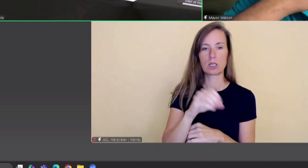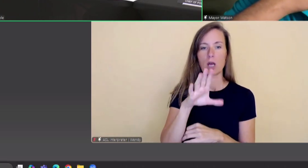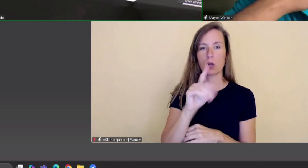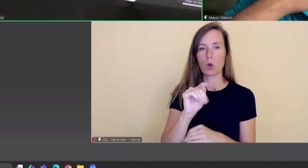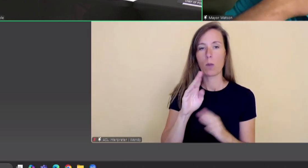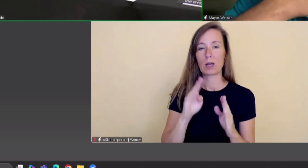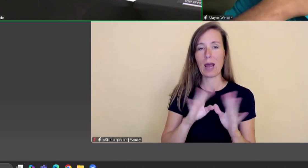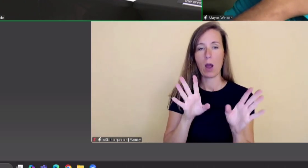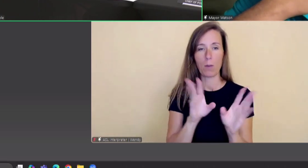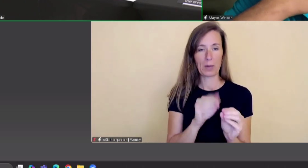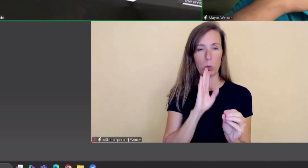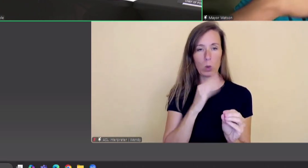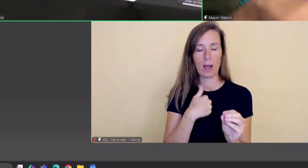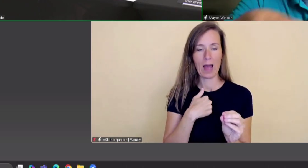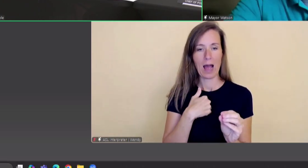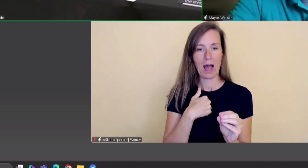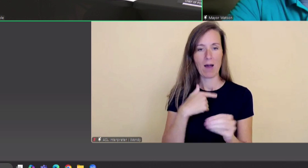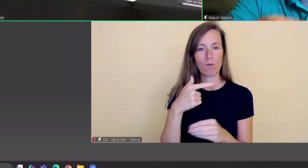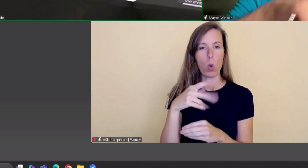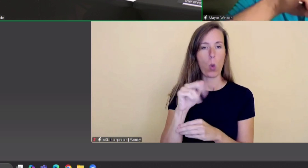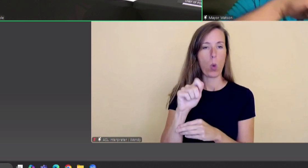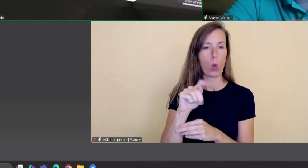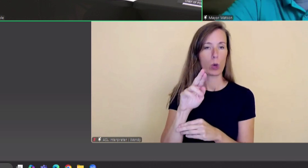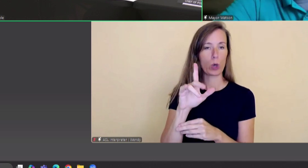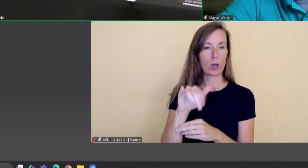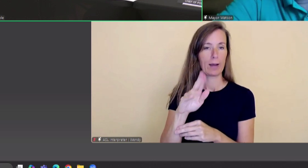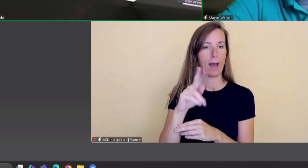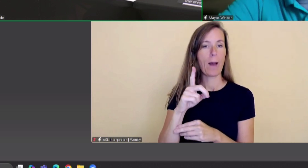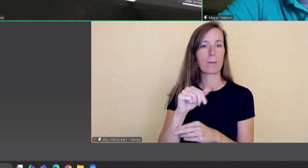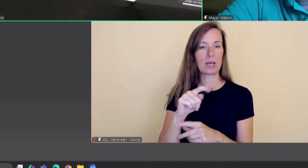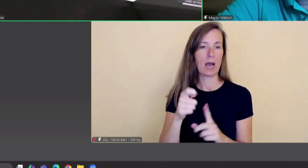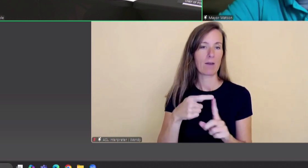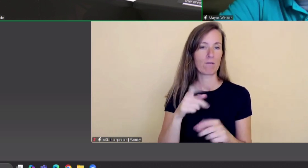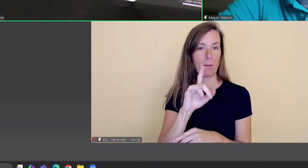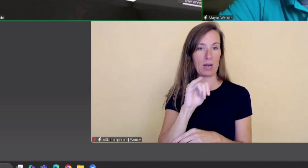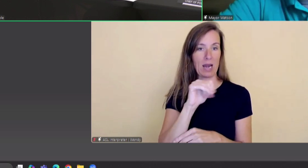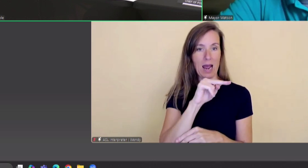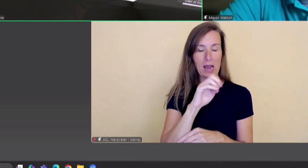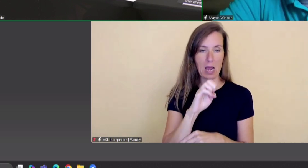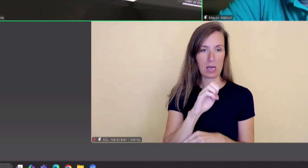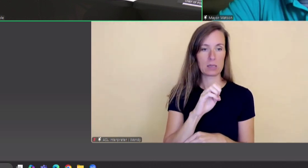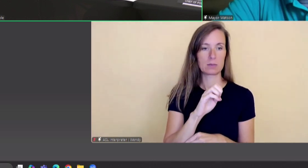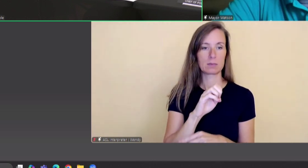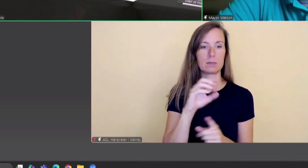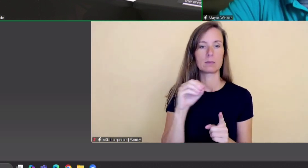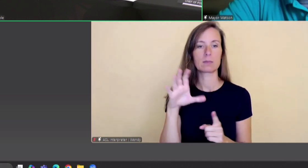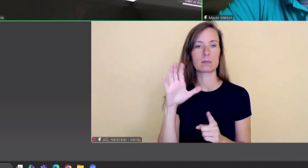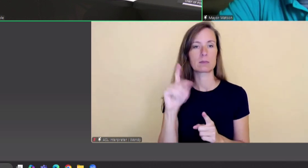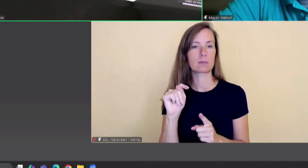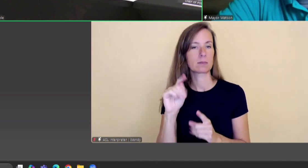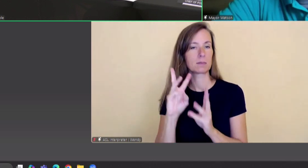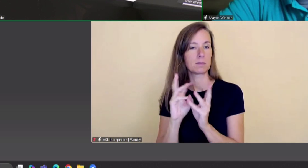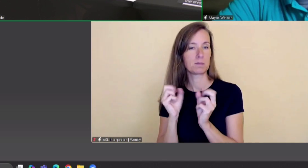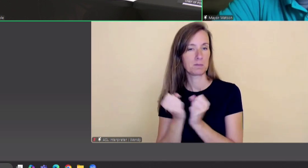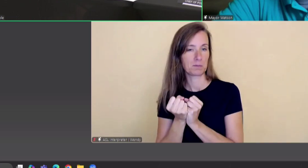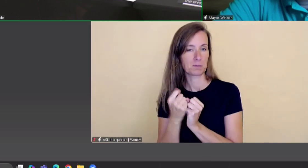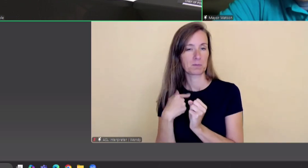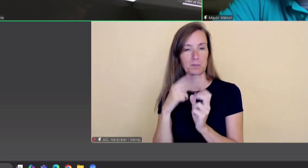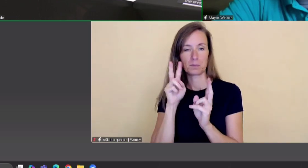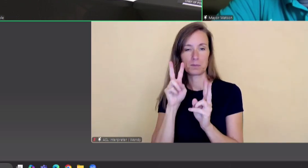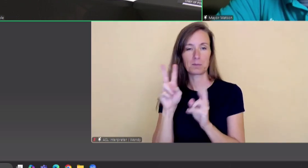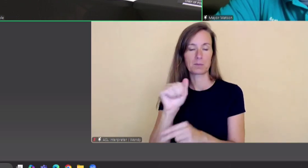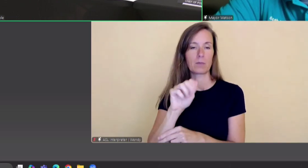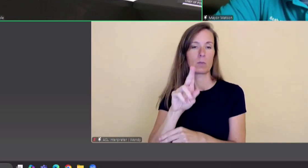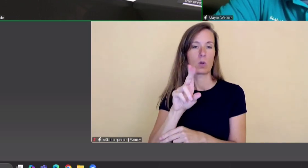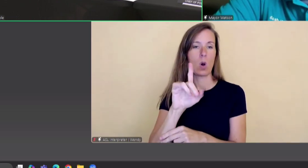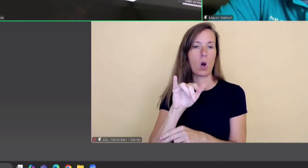quarterly update from Diane. October work session, we're anticipating the audit report